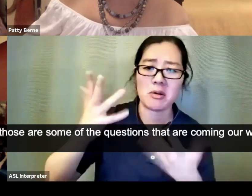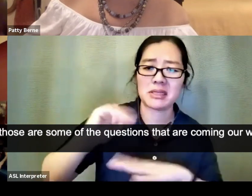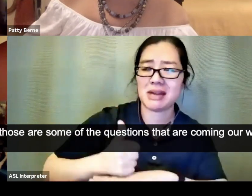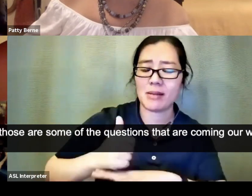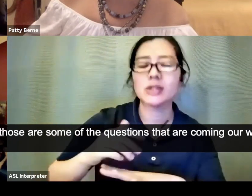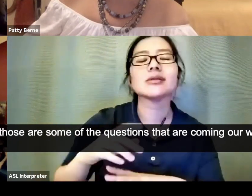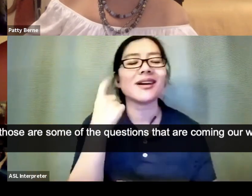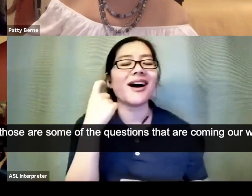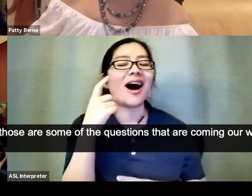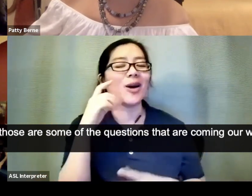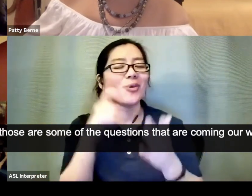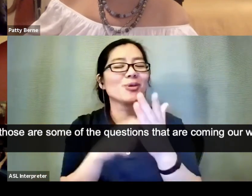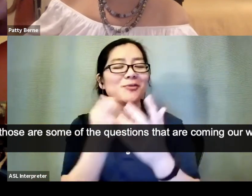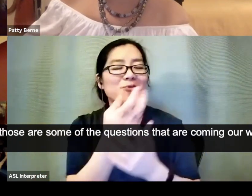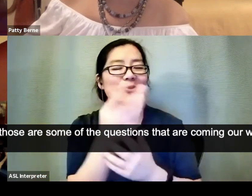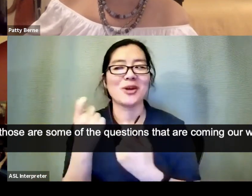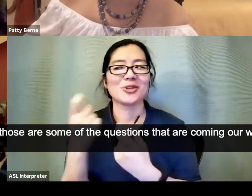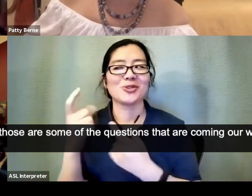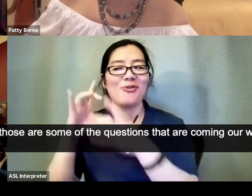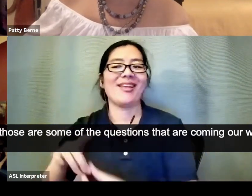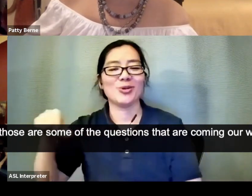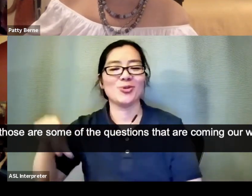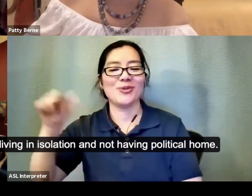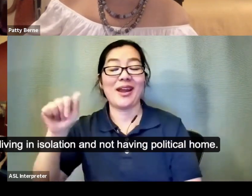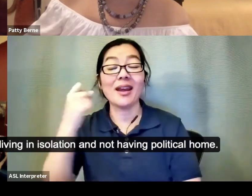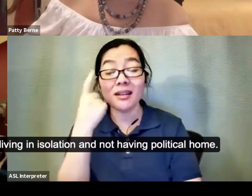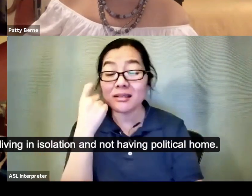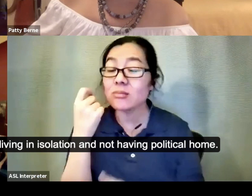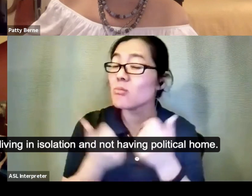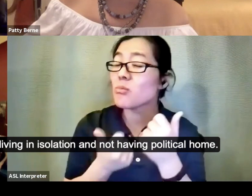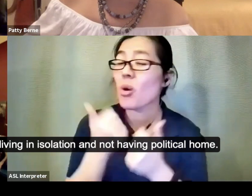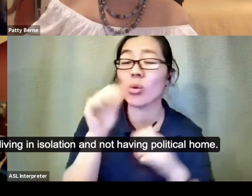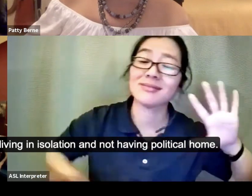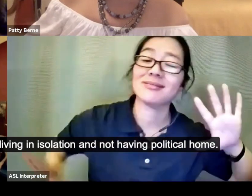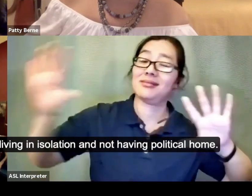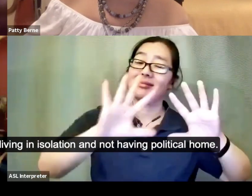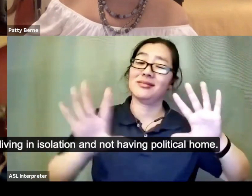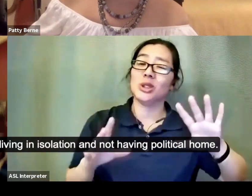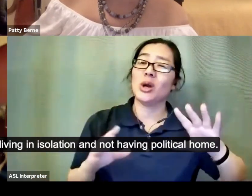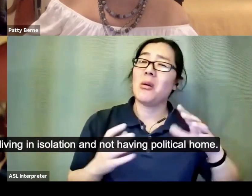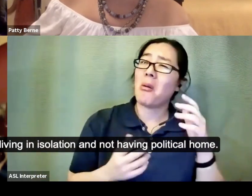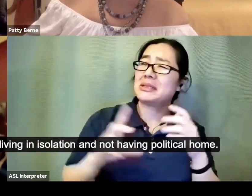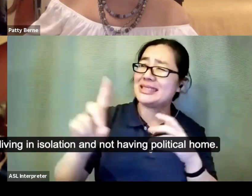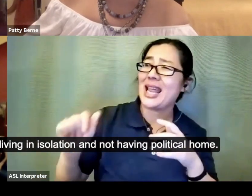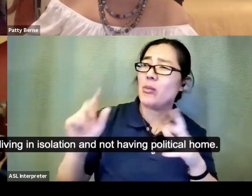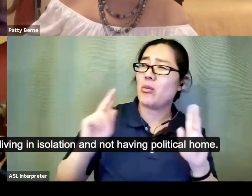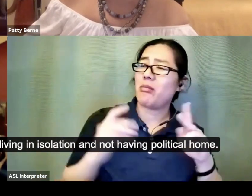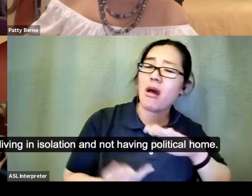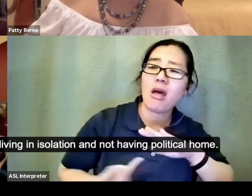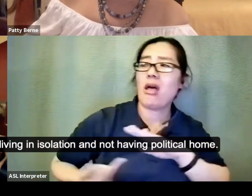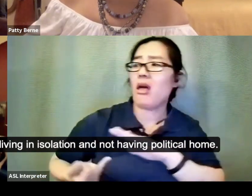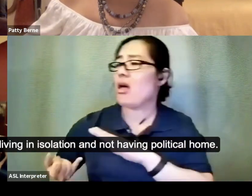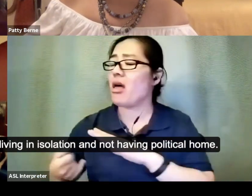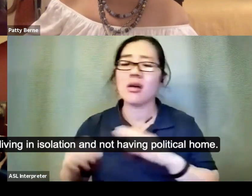the Q&A. It's like, there's so much isolation in disabled people's lives, and living in isolation and not having